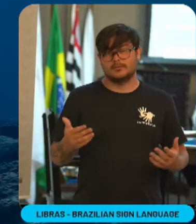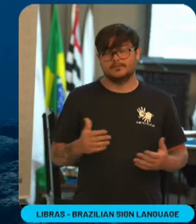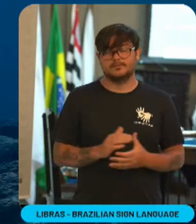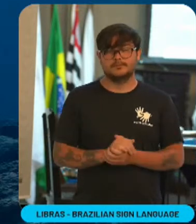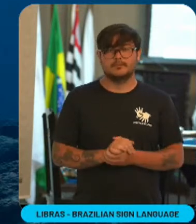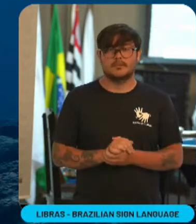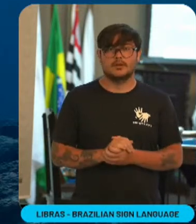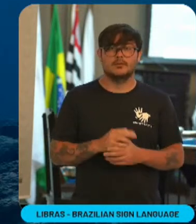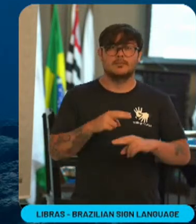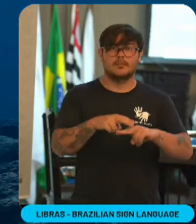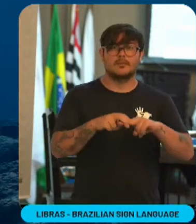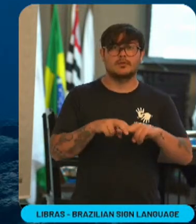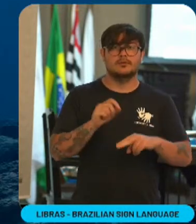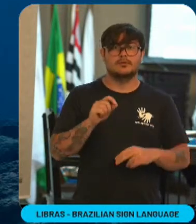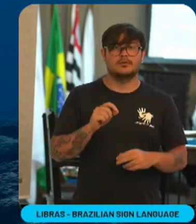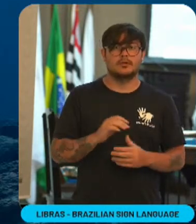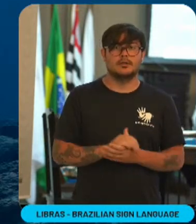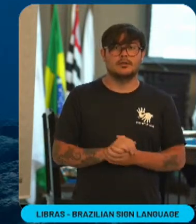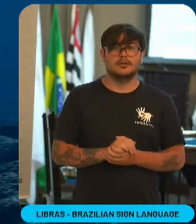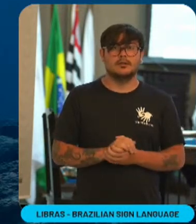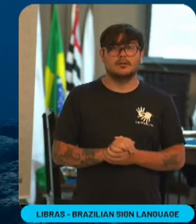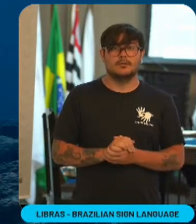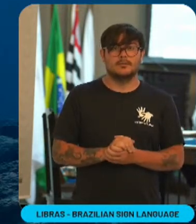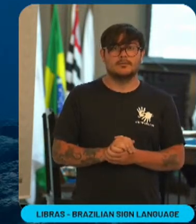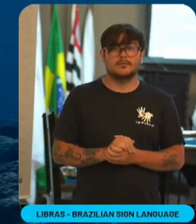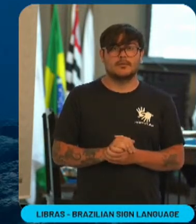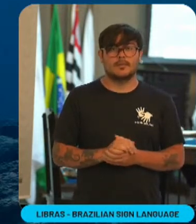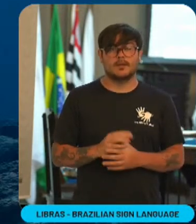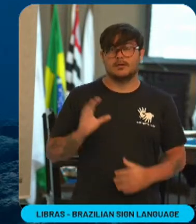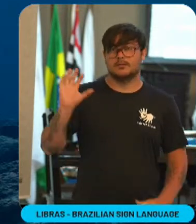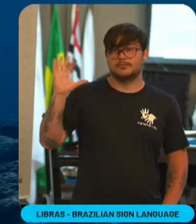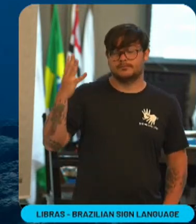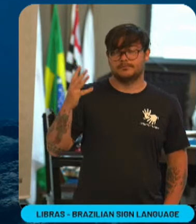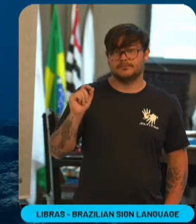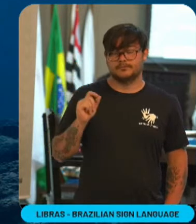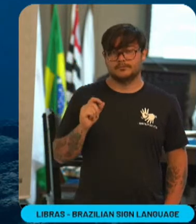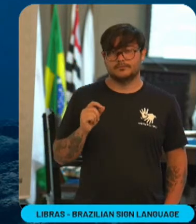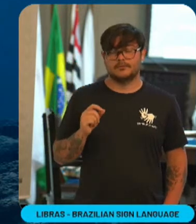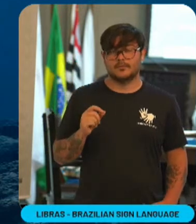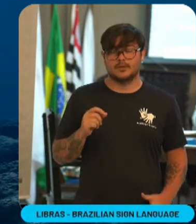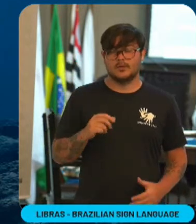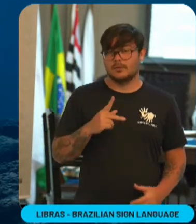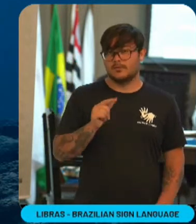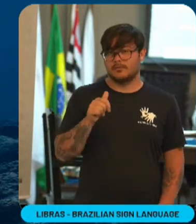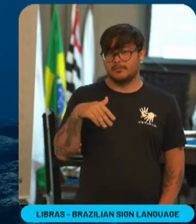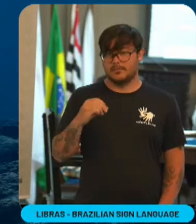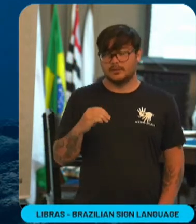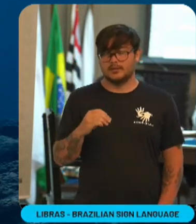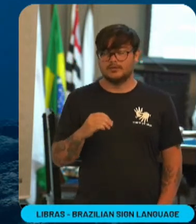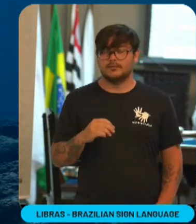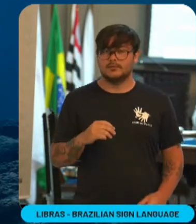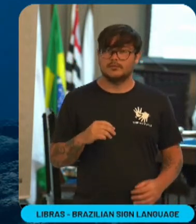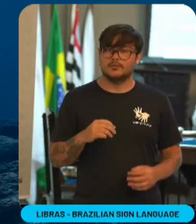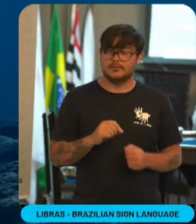is an example on how this the updated plan that was